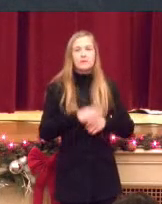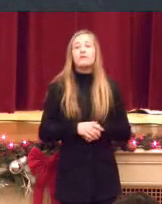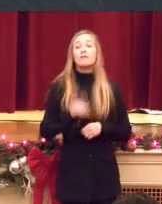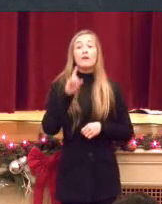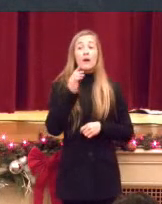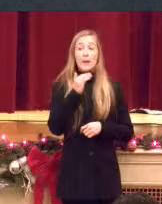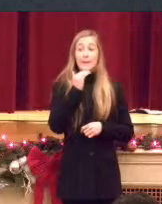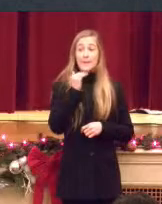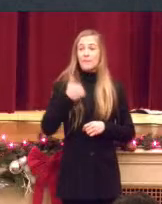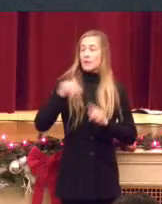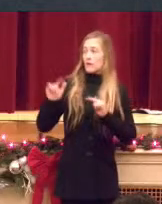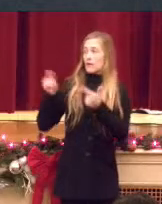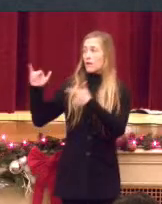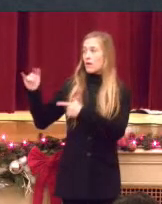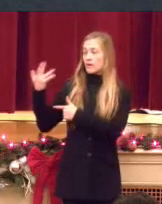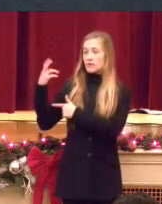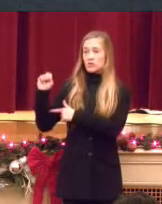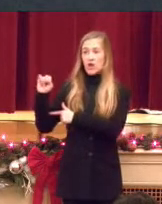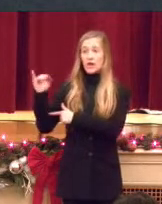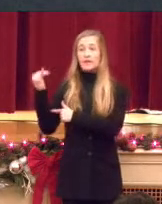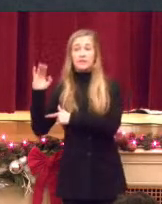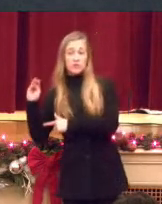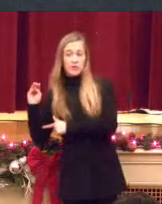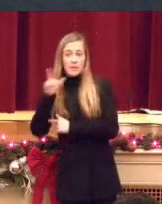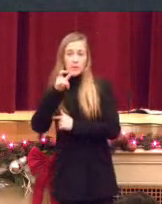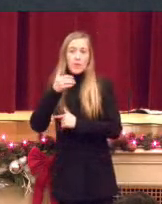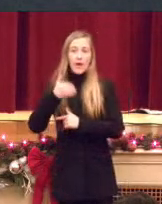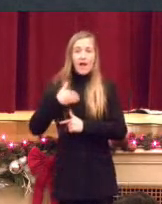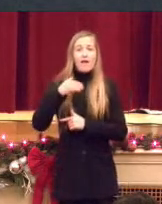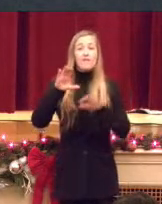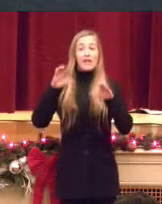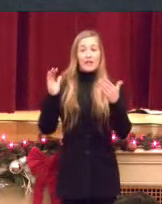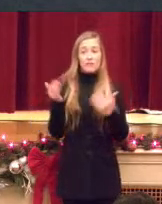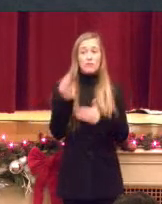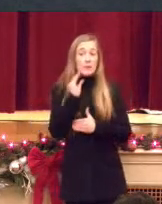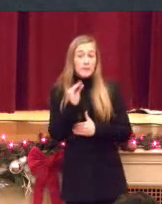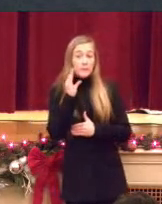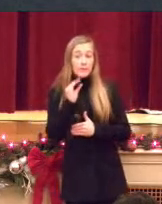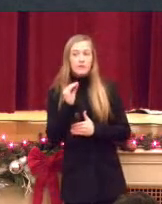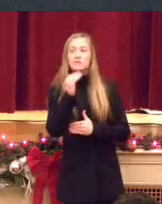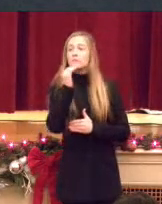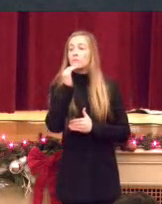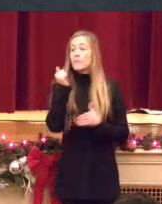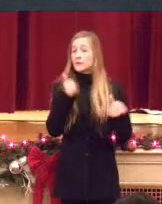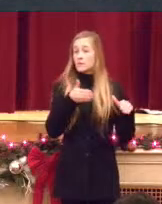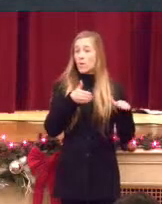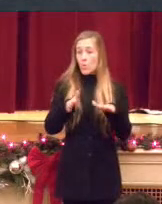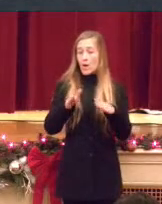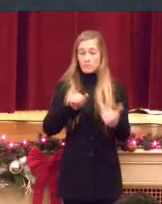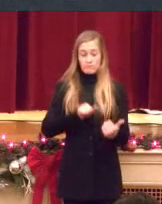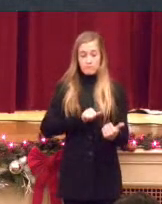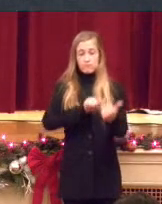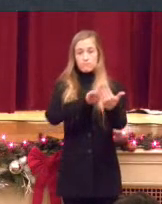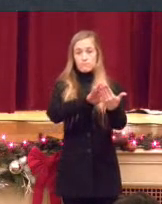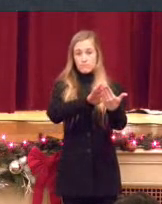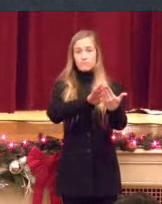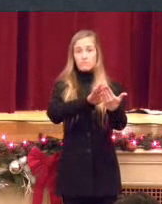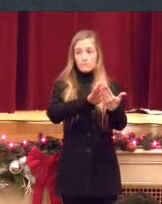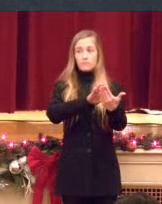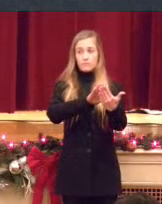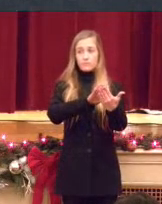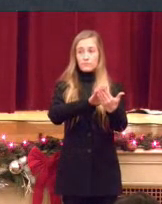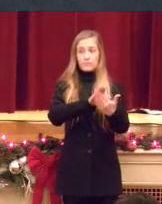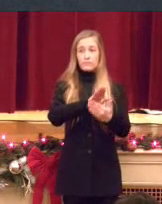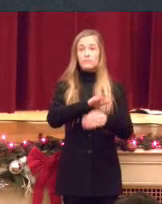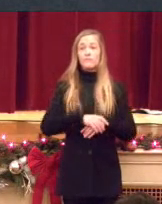turn it to Jim and John, who actually have classroom experience, the best way to address the emotional